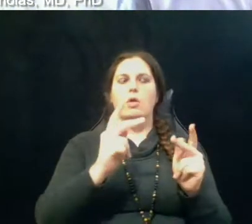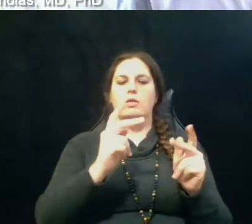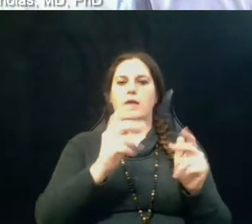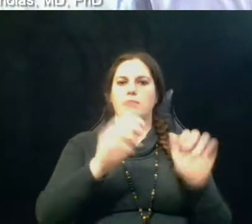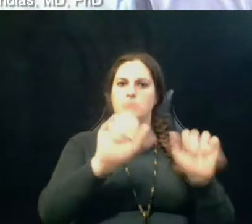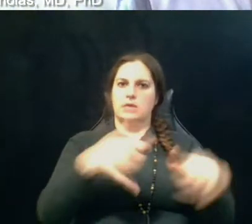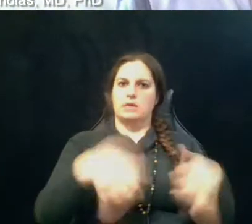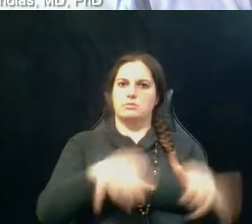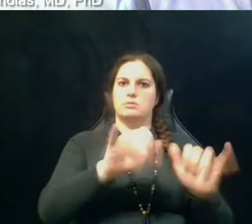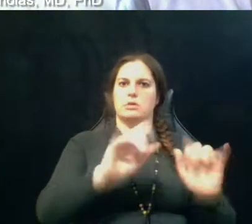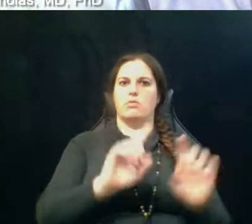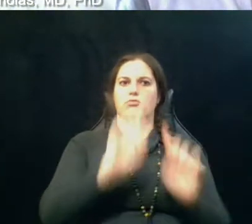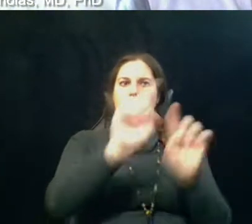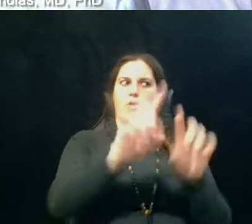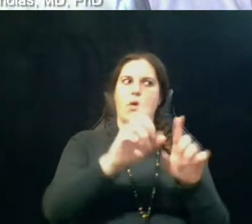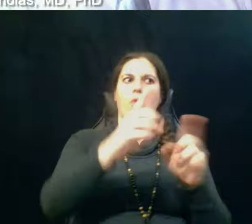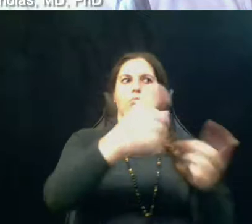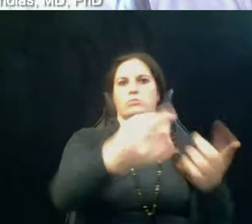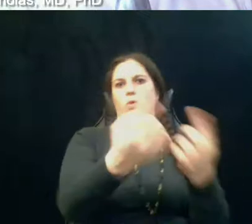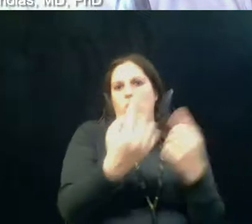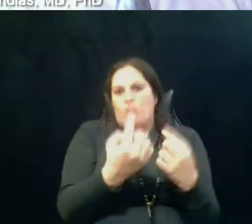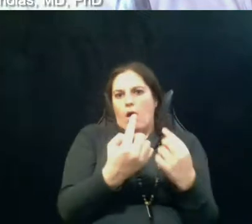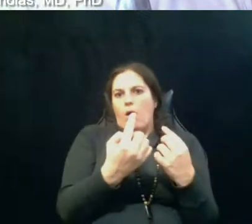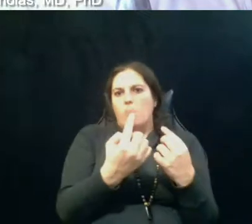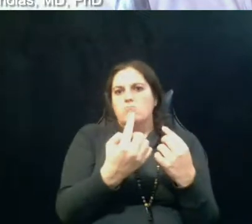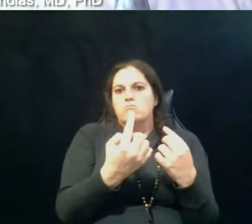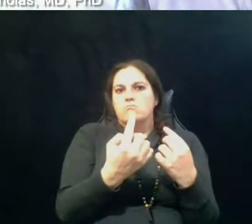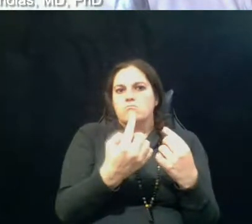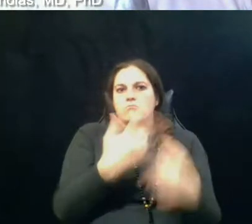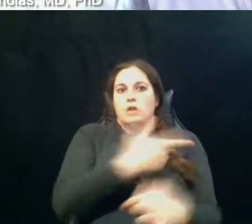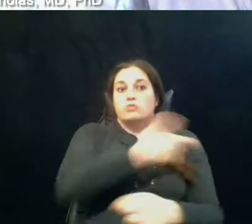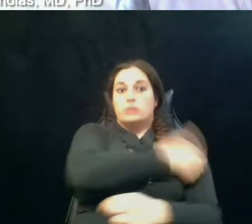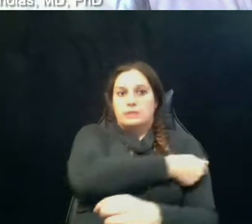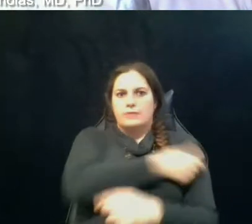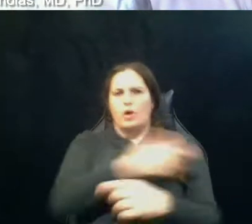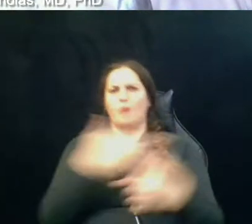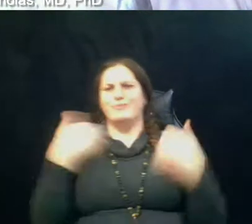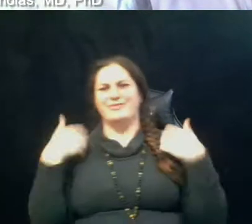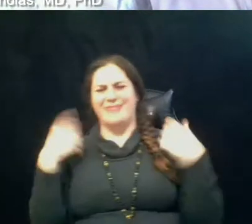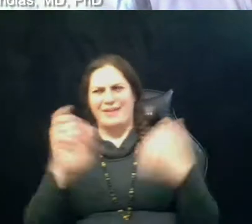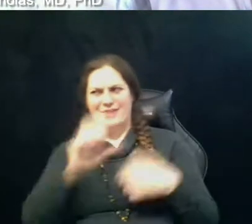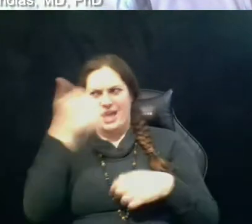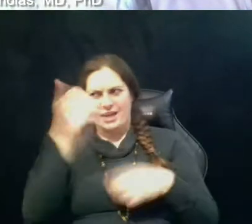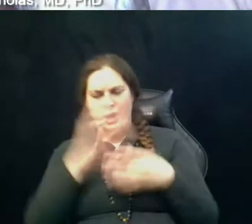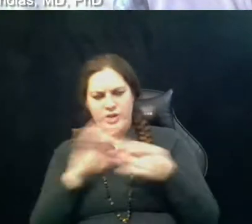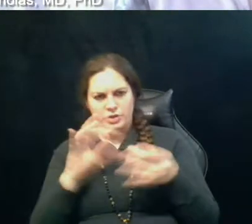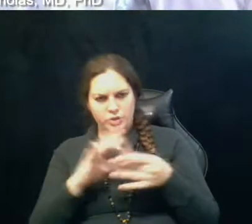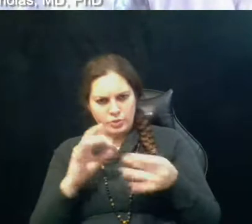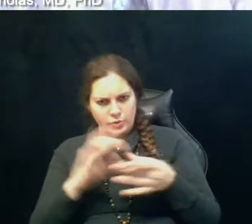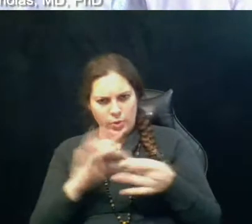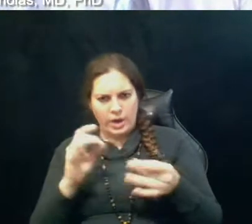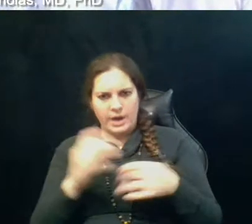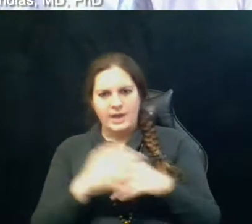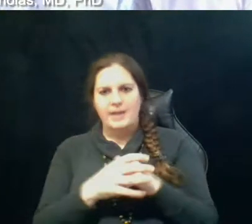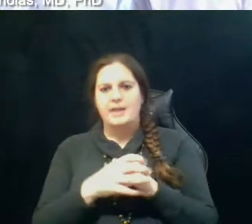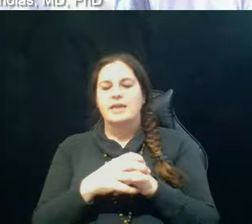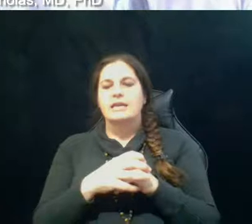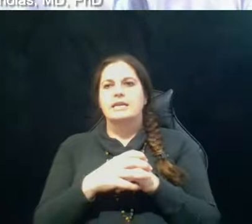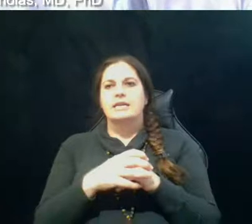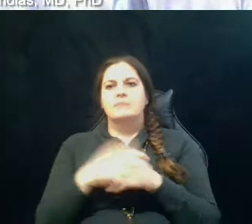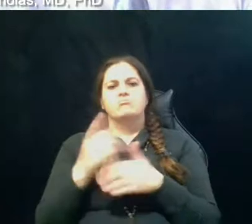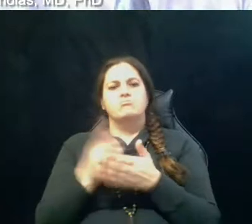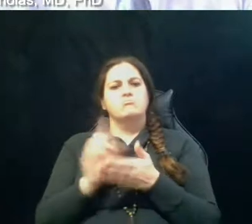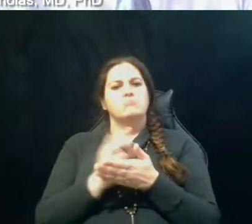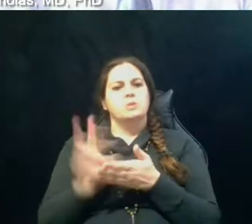living circumstance. And I have another story. I was in New York several weeks ago and met